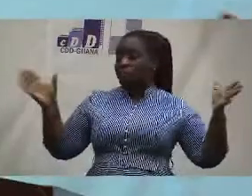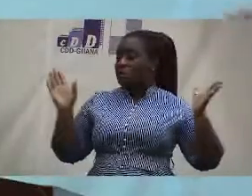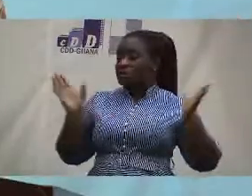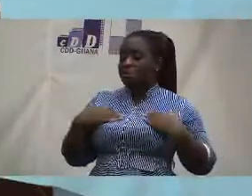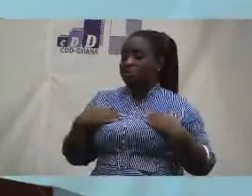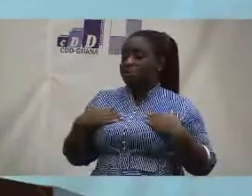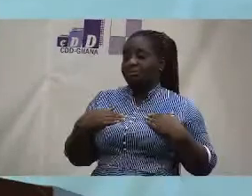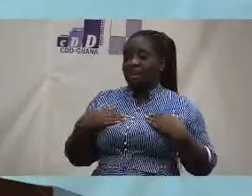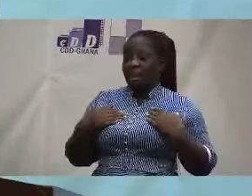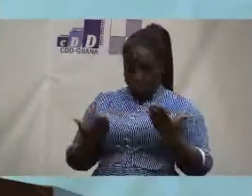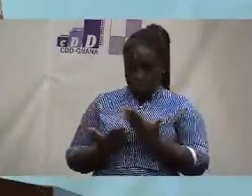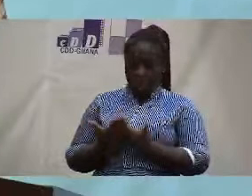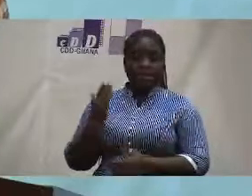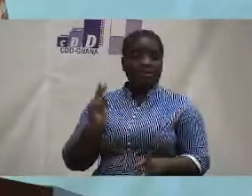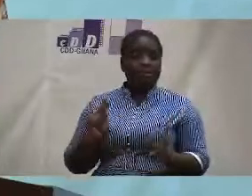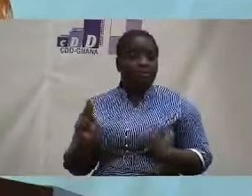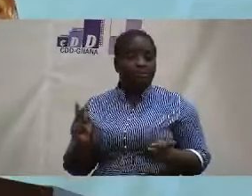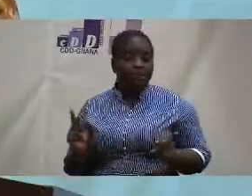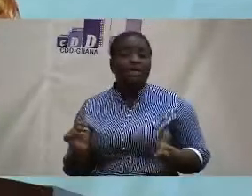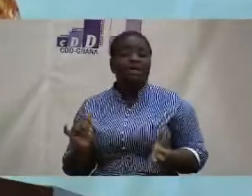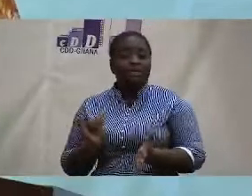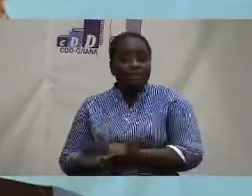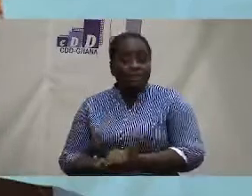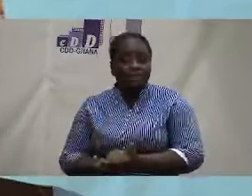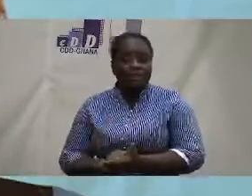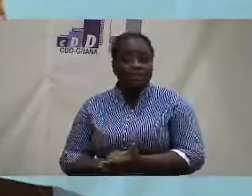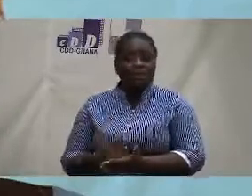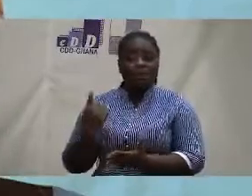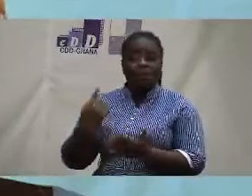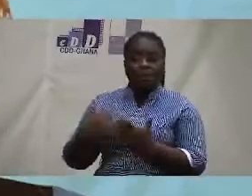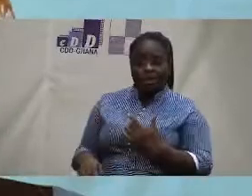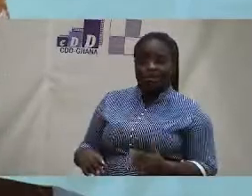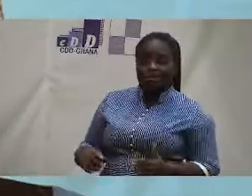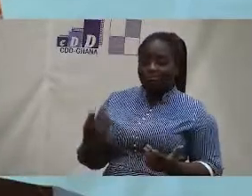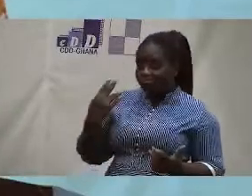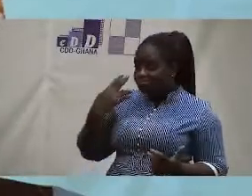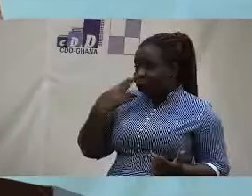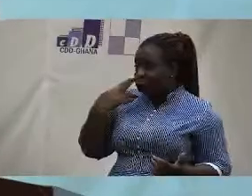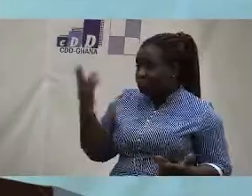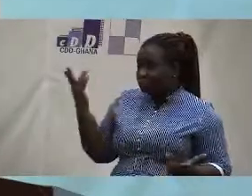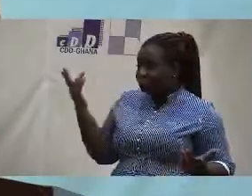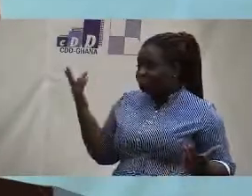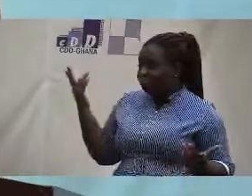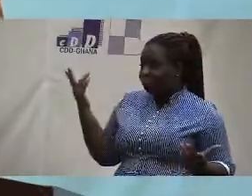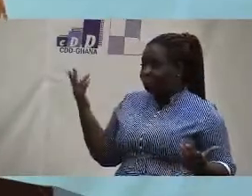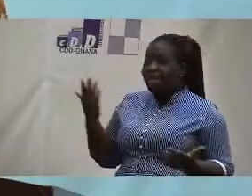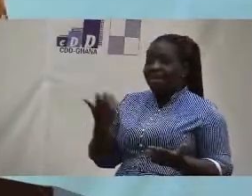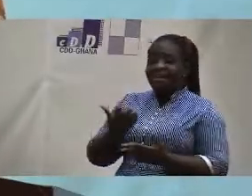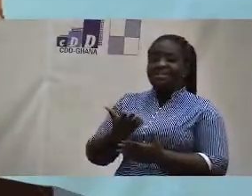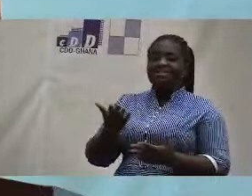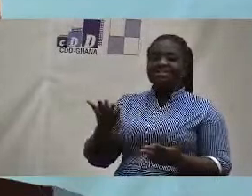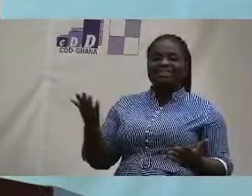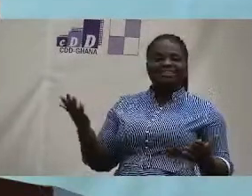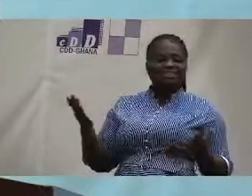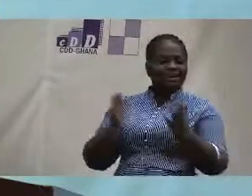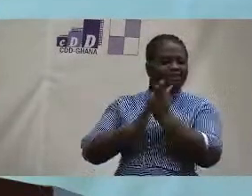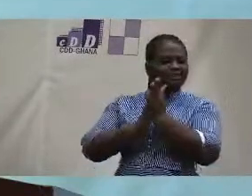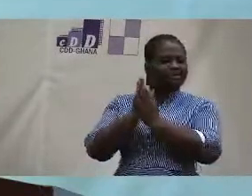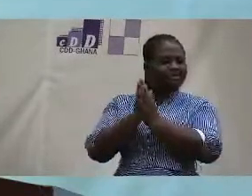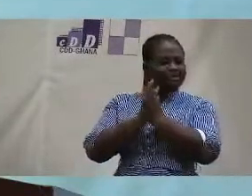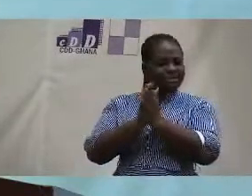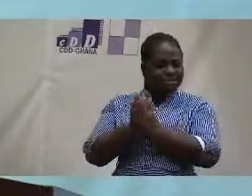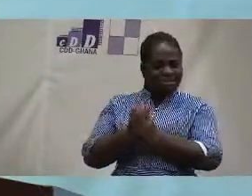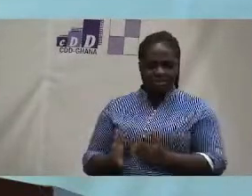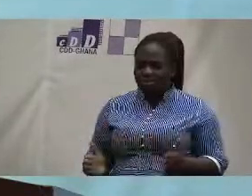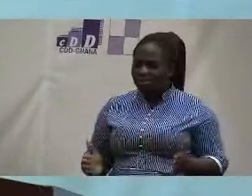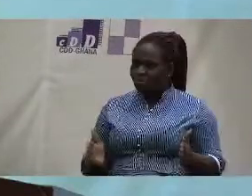accepted by the people. That was what the impression they gave. And this is an interesting trend we have to